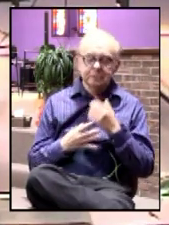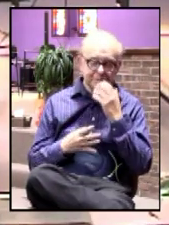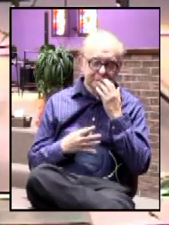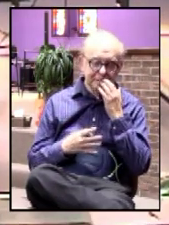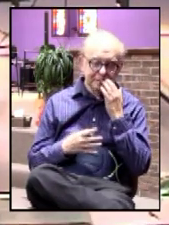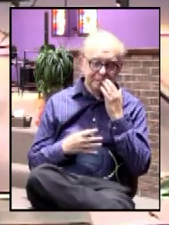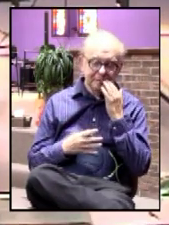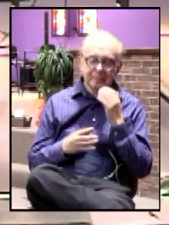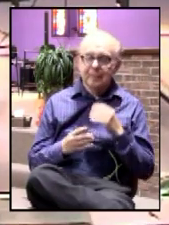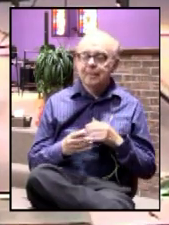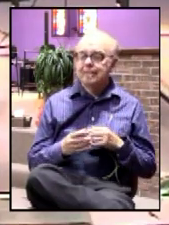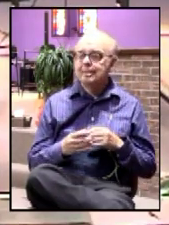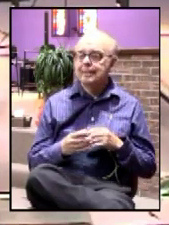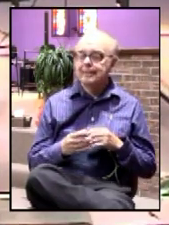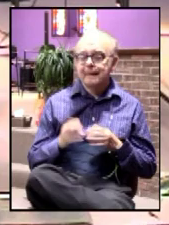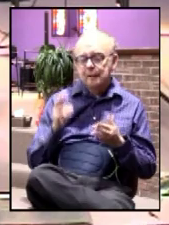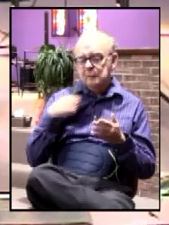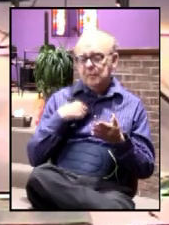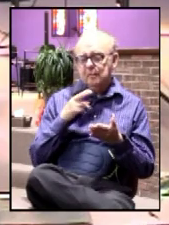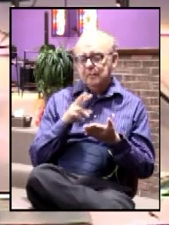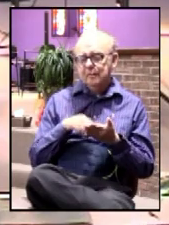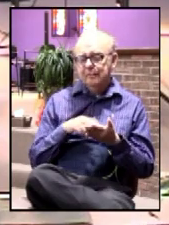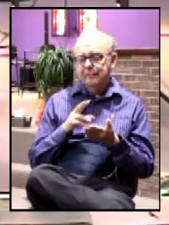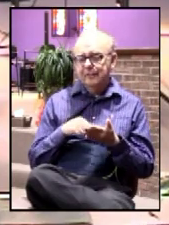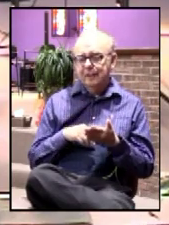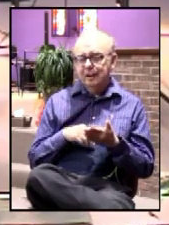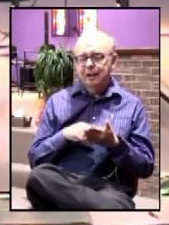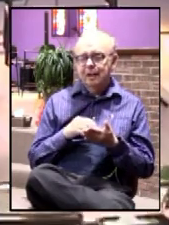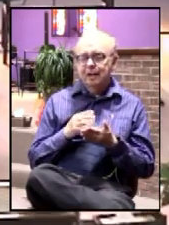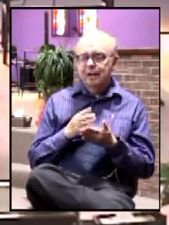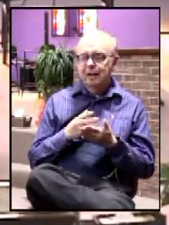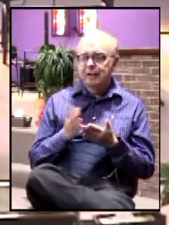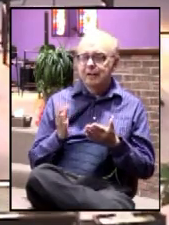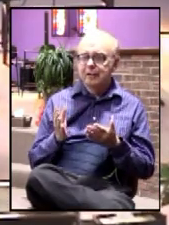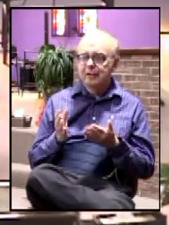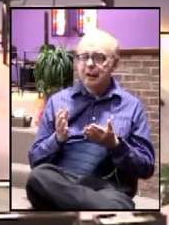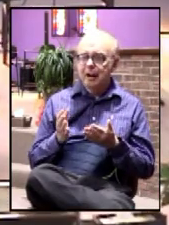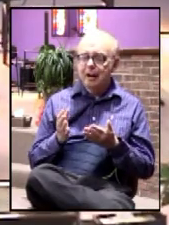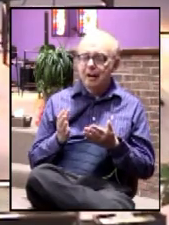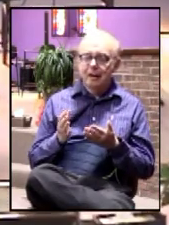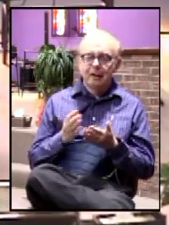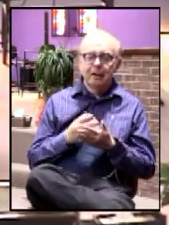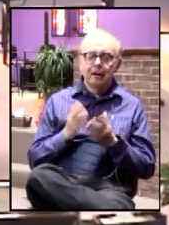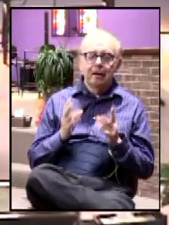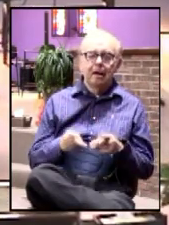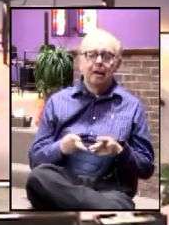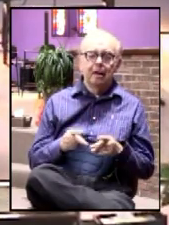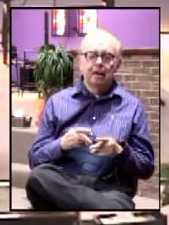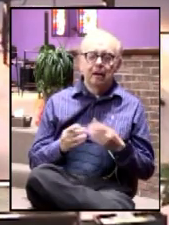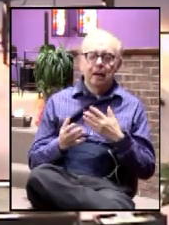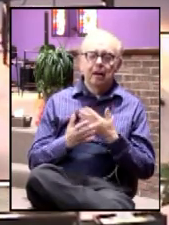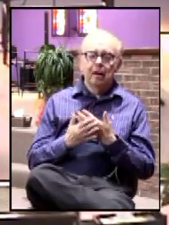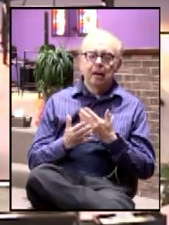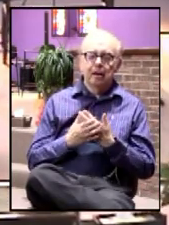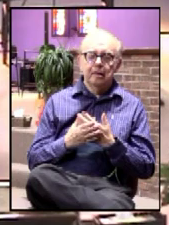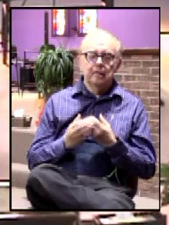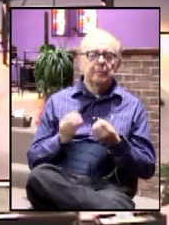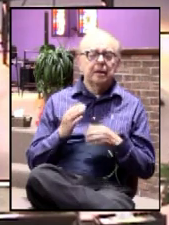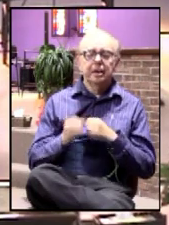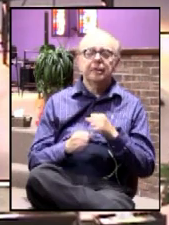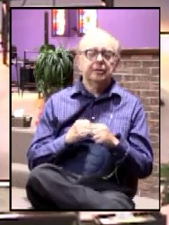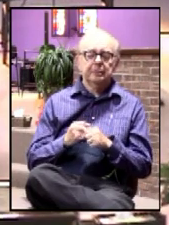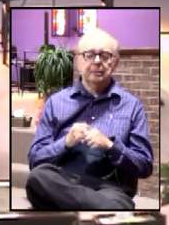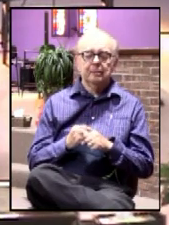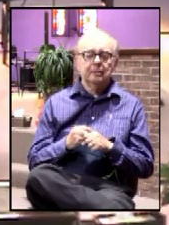What was it? I was reading something that somebody had been in prison for so